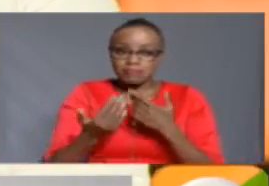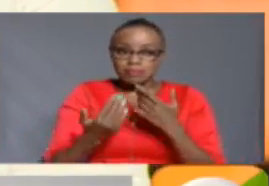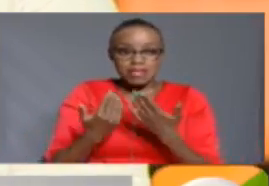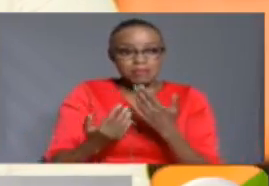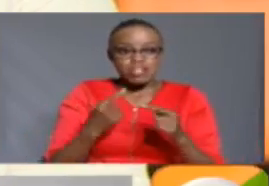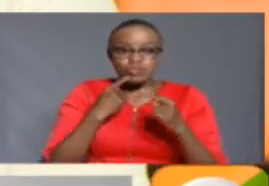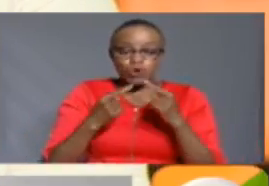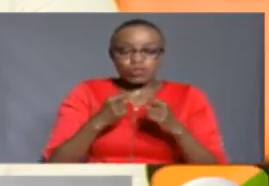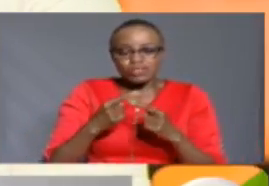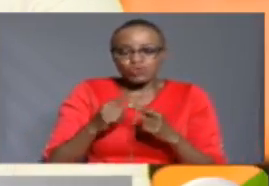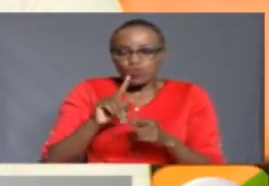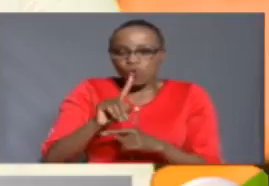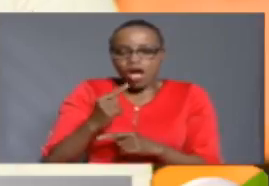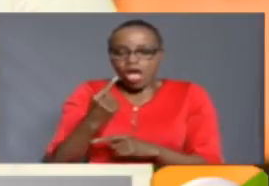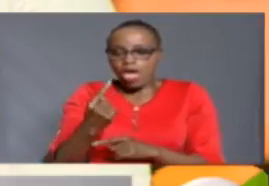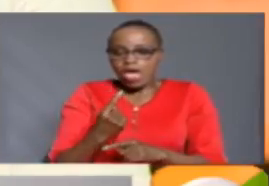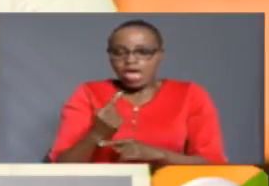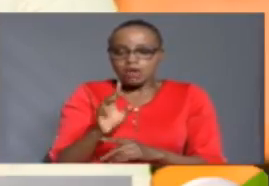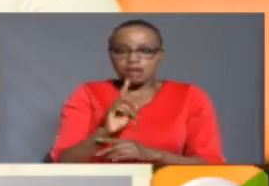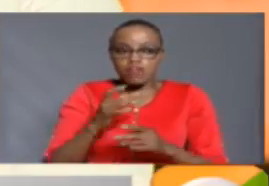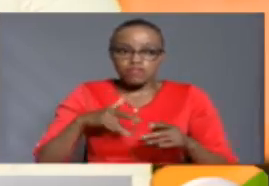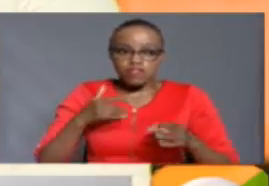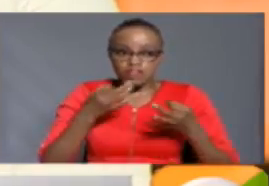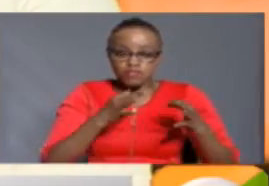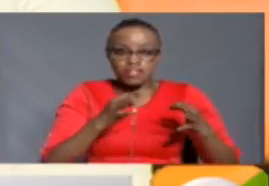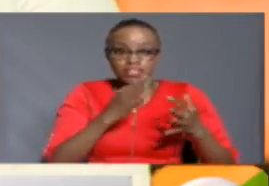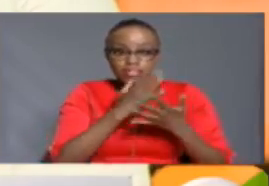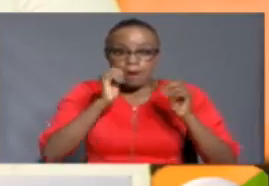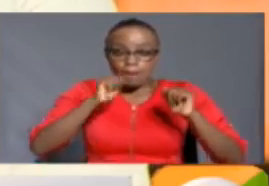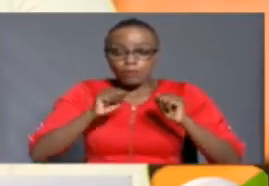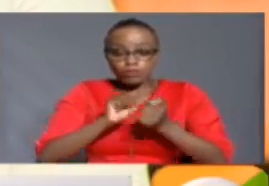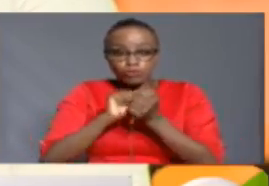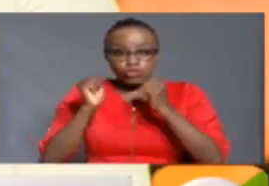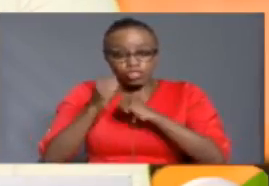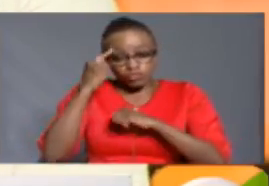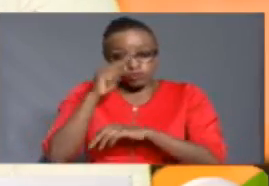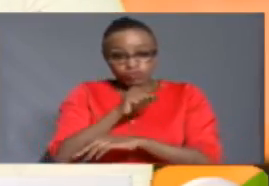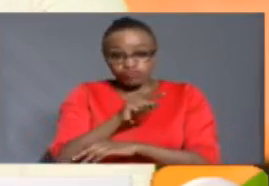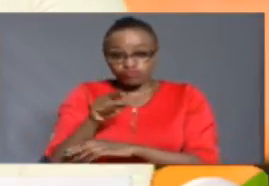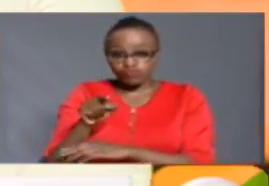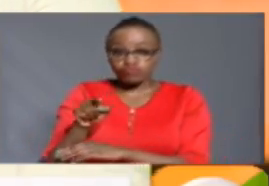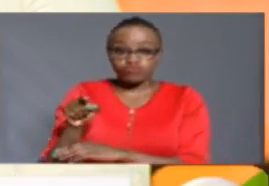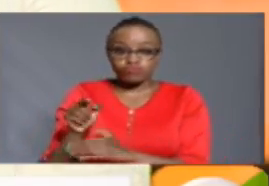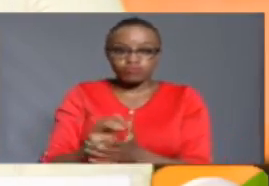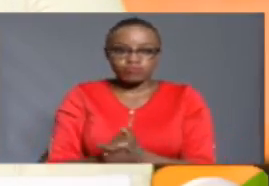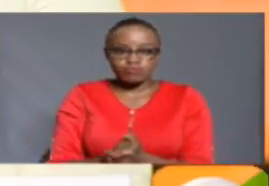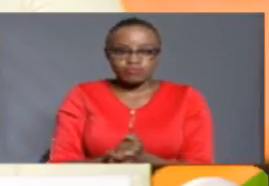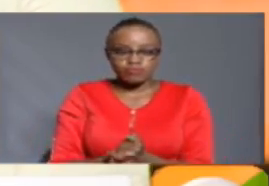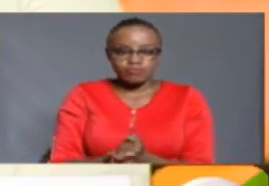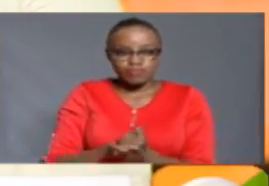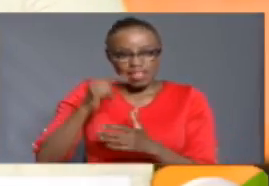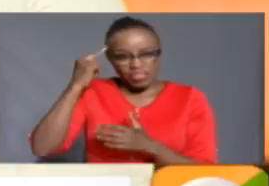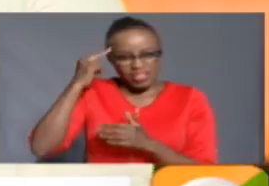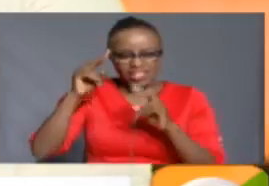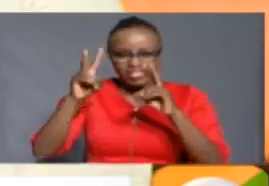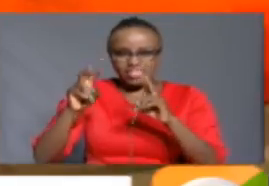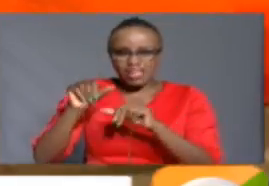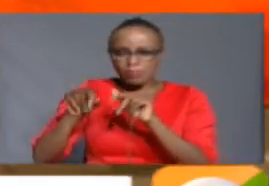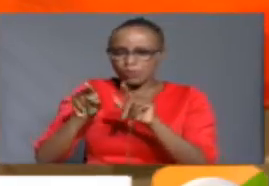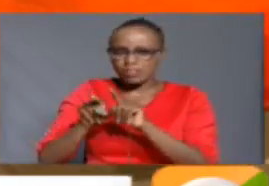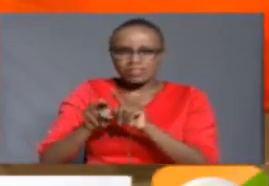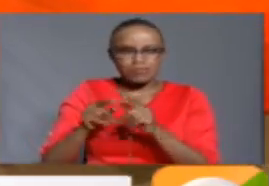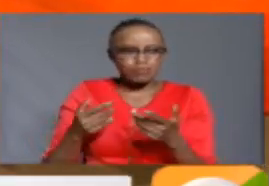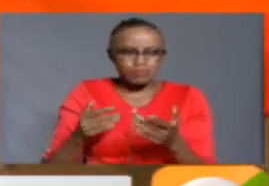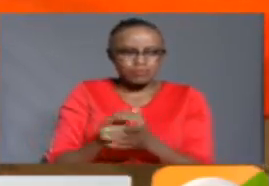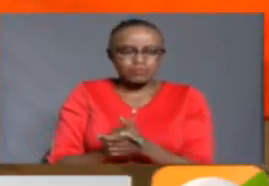talking at each other. So feel free. It's something that we can rectify for you. All right. And I think it's a matter of semantics,